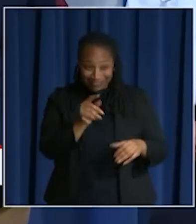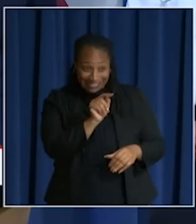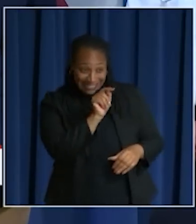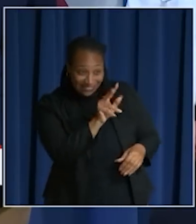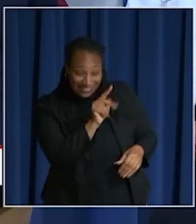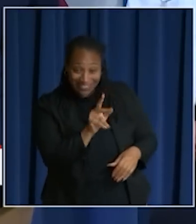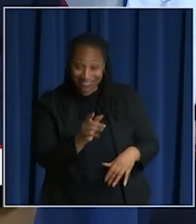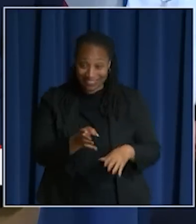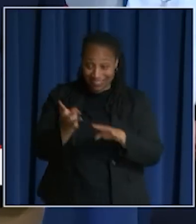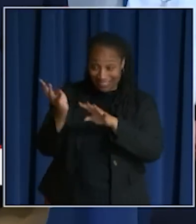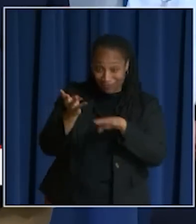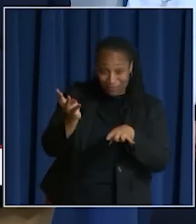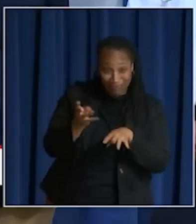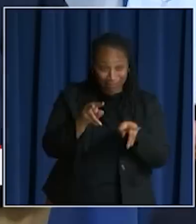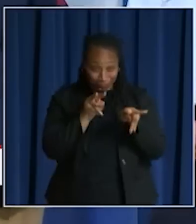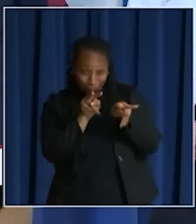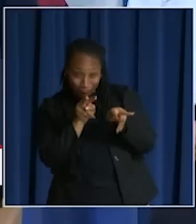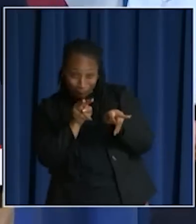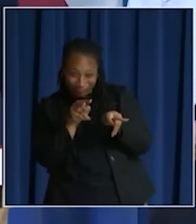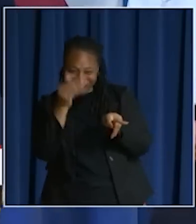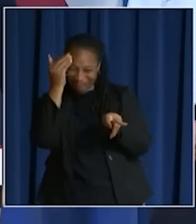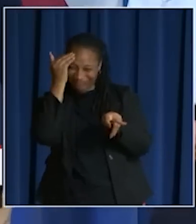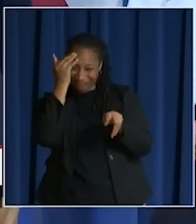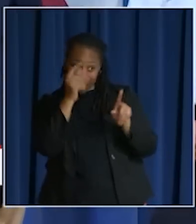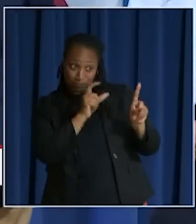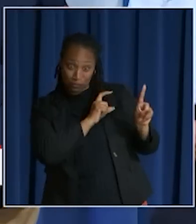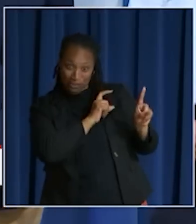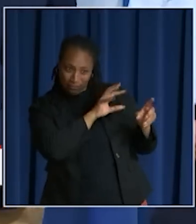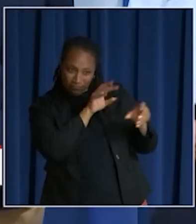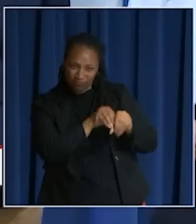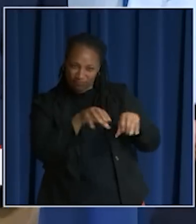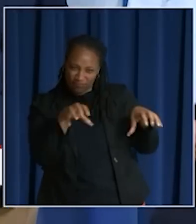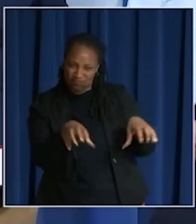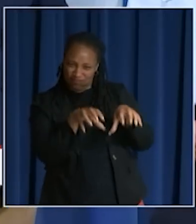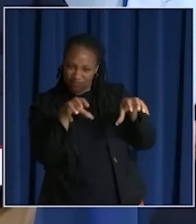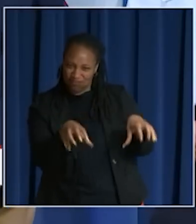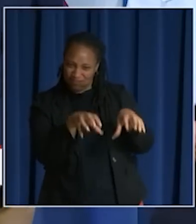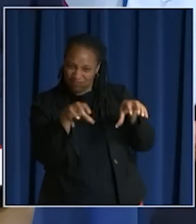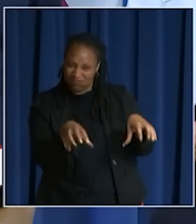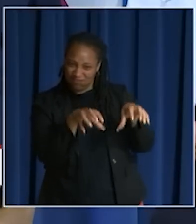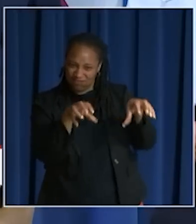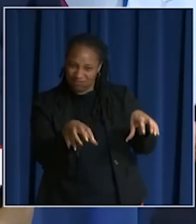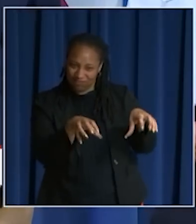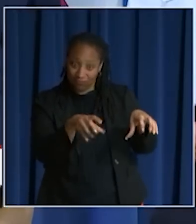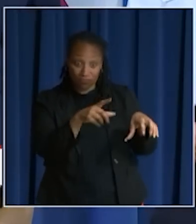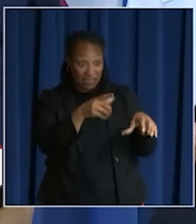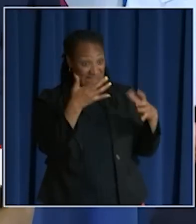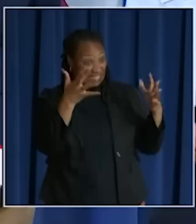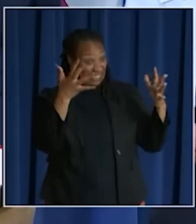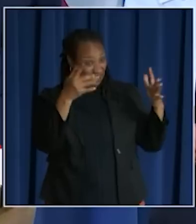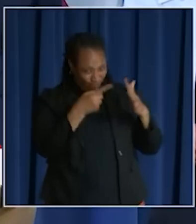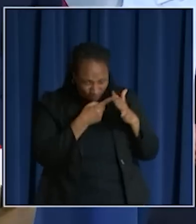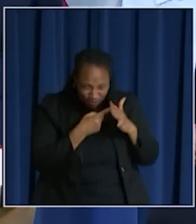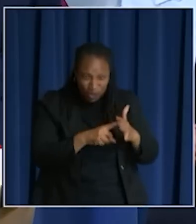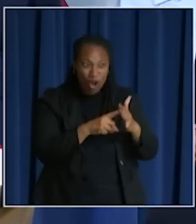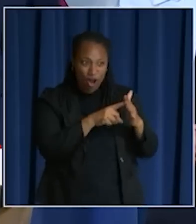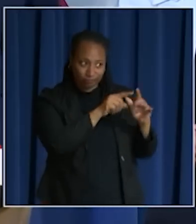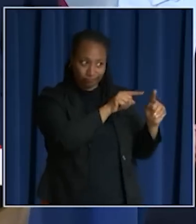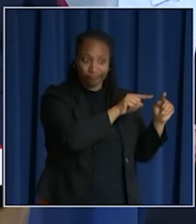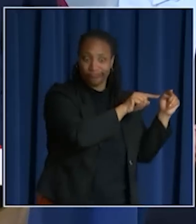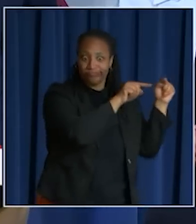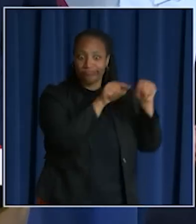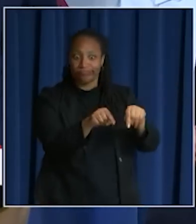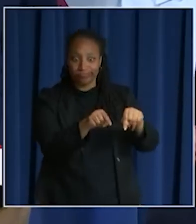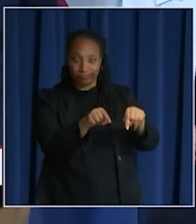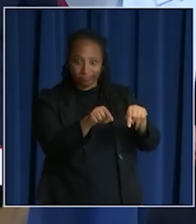enforcement officers began in our city on Thursday night. I met with the director of the U.S. Marshal, who